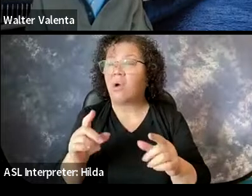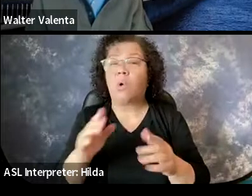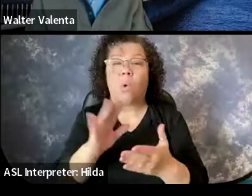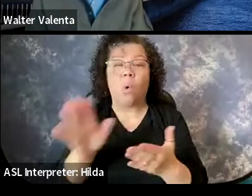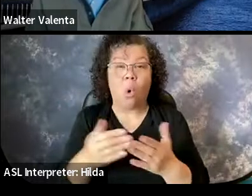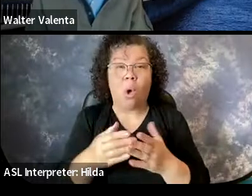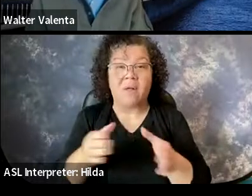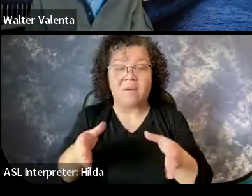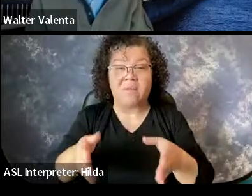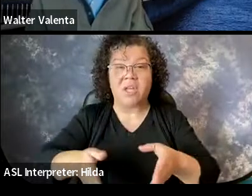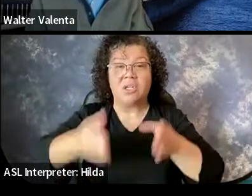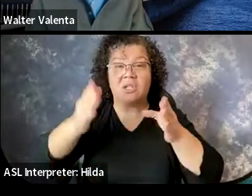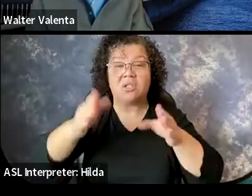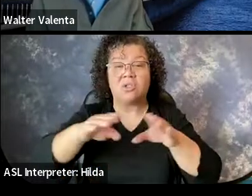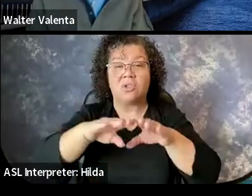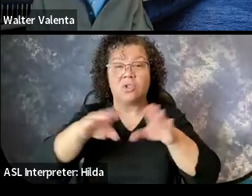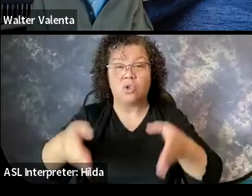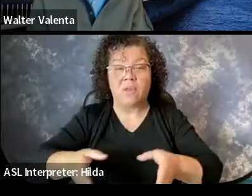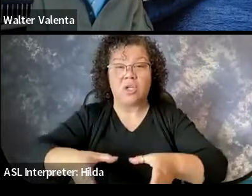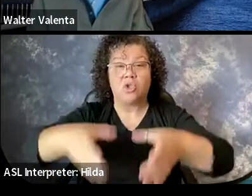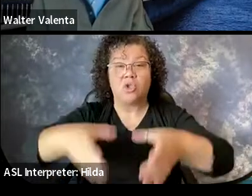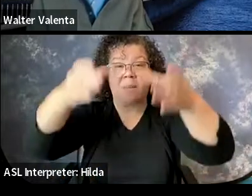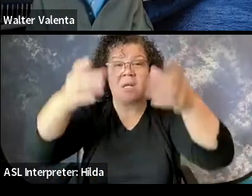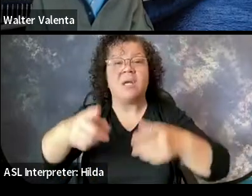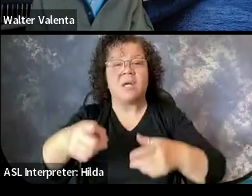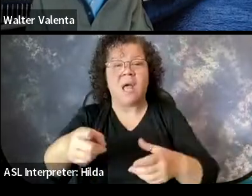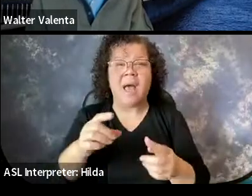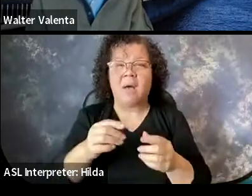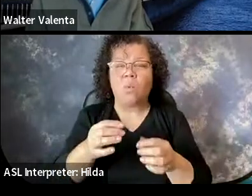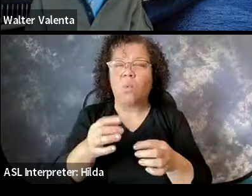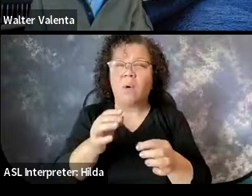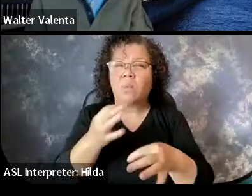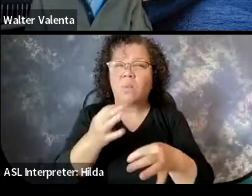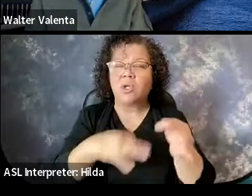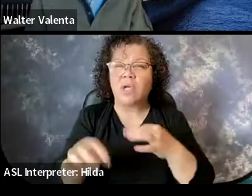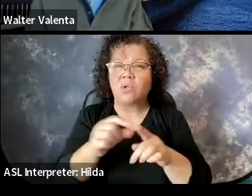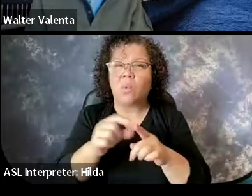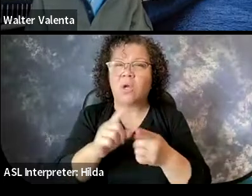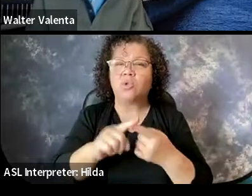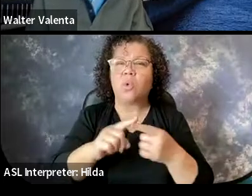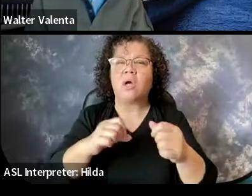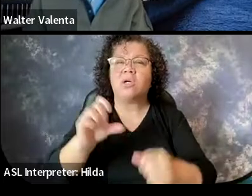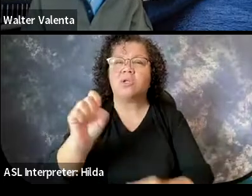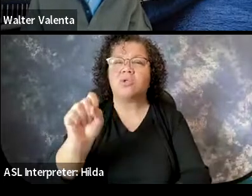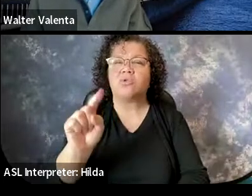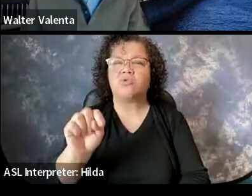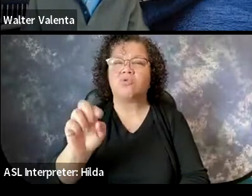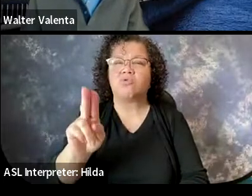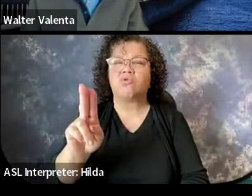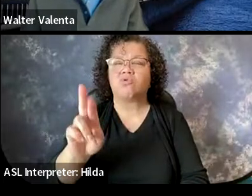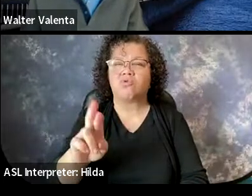chimney? How about structural? Thank you, that's structural. Structural will do it for me, thank you so much.